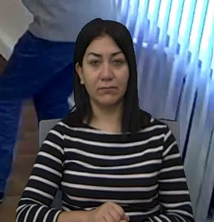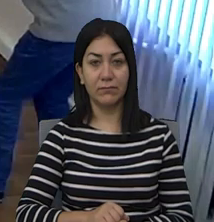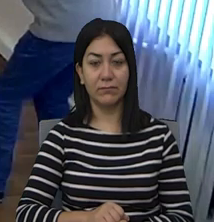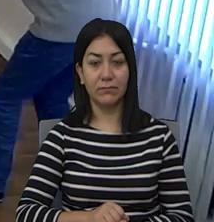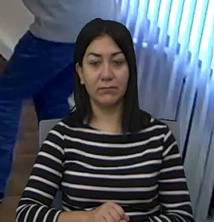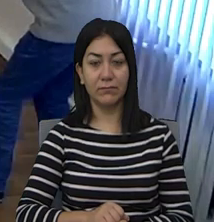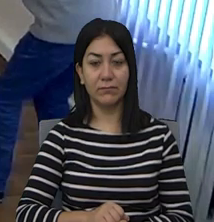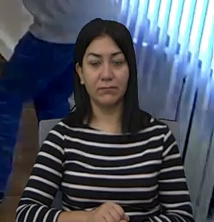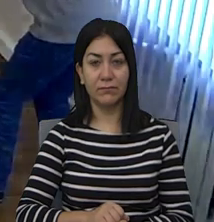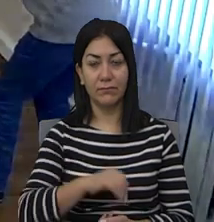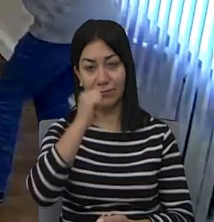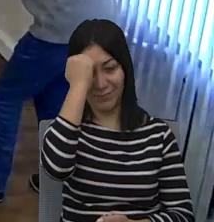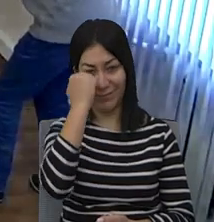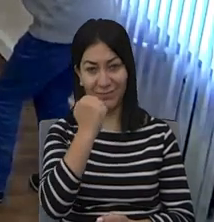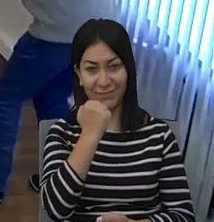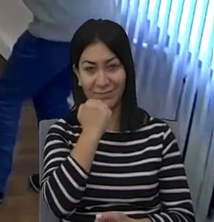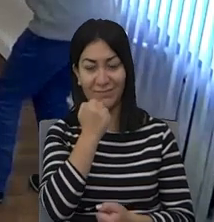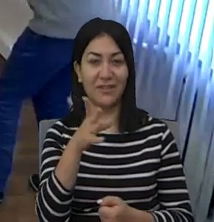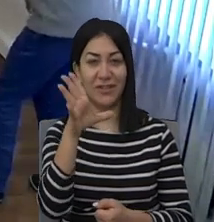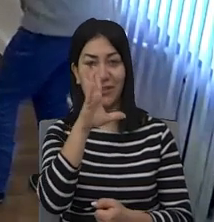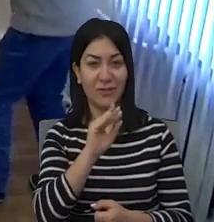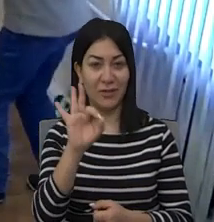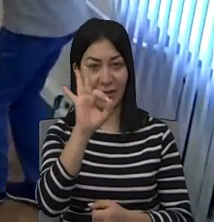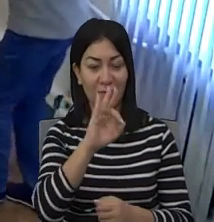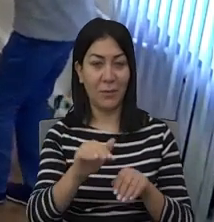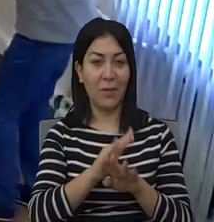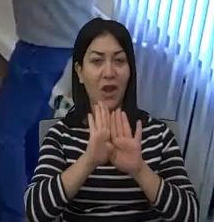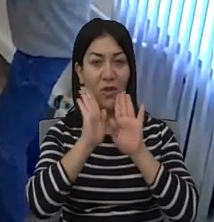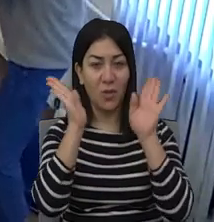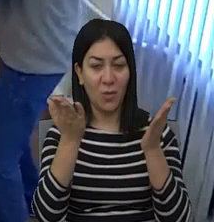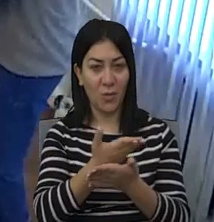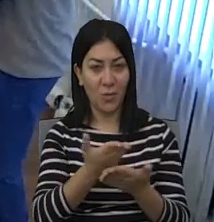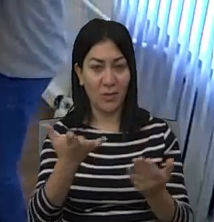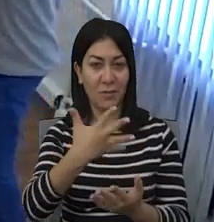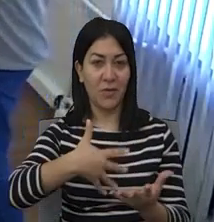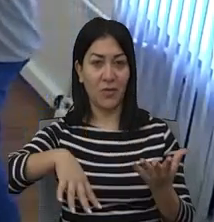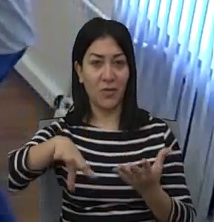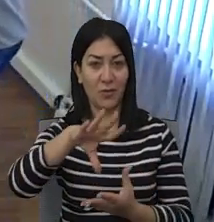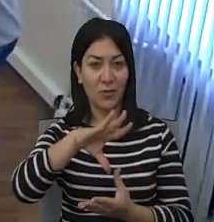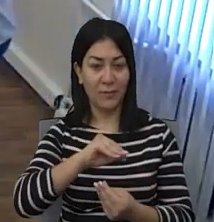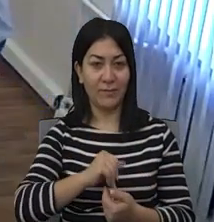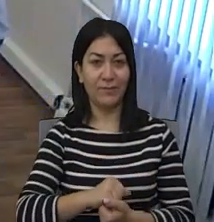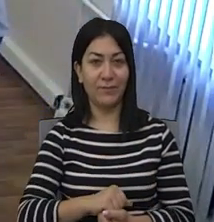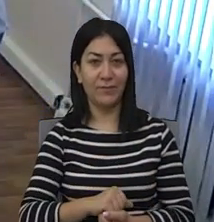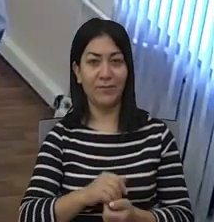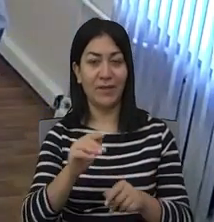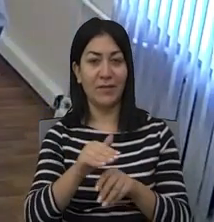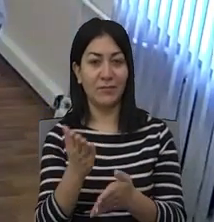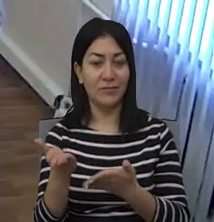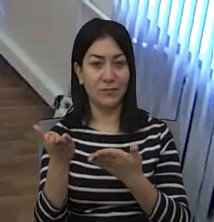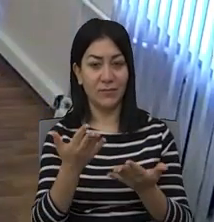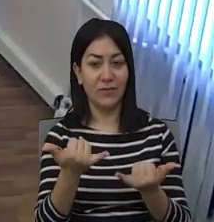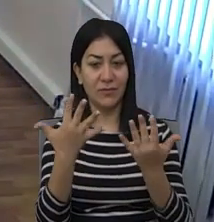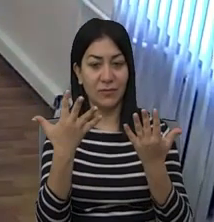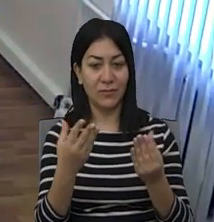Yes. Thank you, Mr. Chairman. So good morning, everyone, and I'm very pleased today